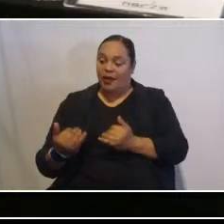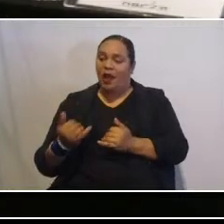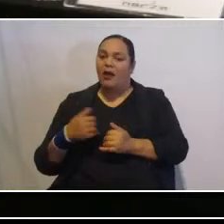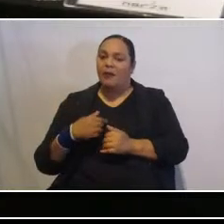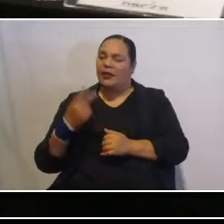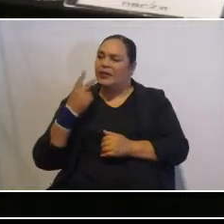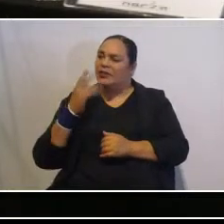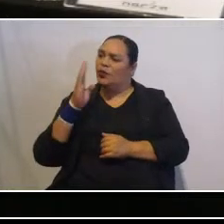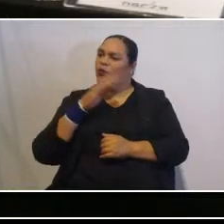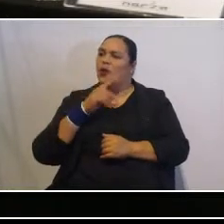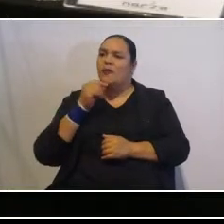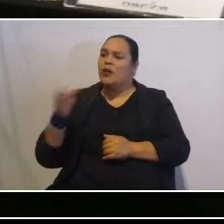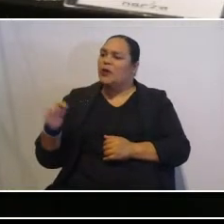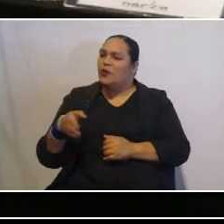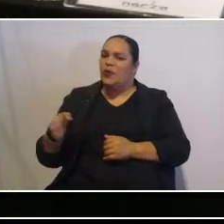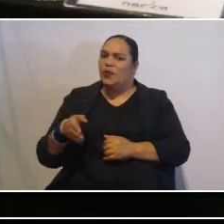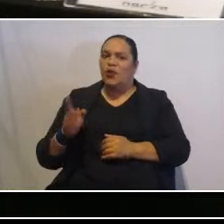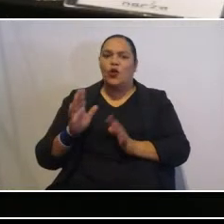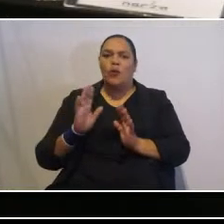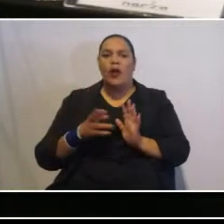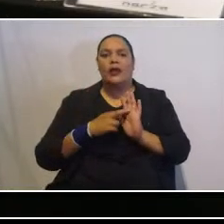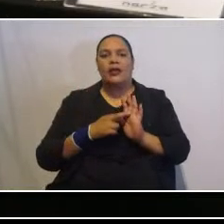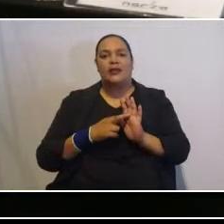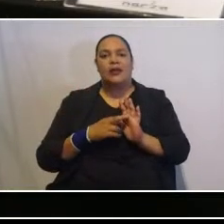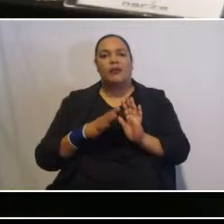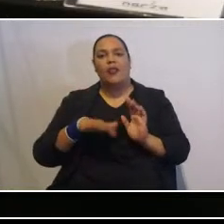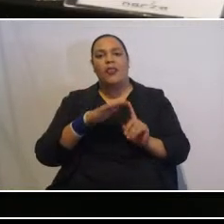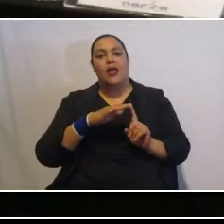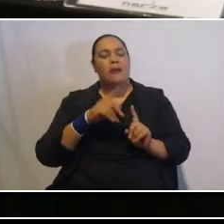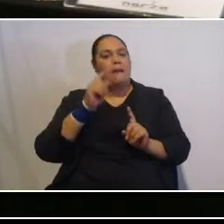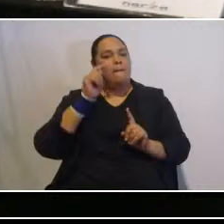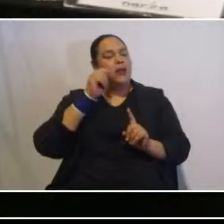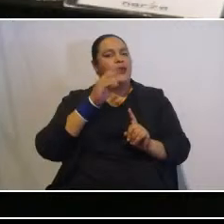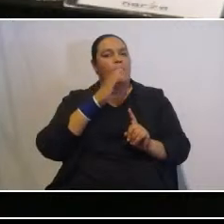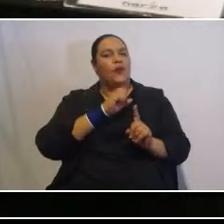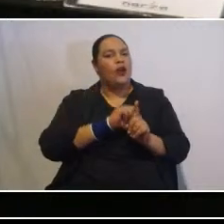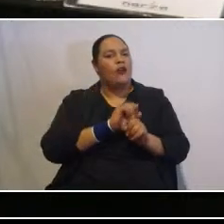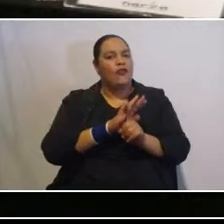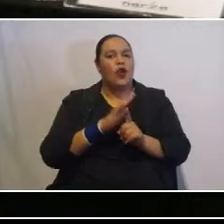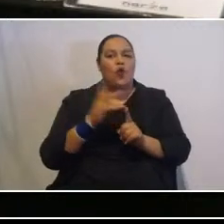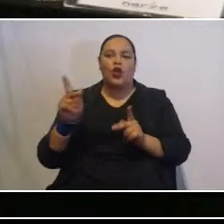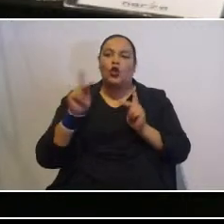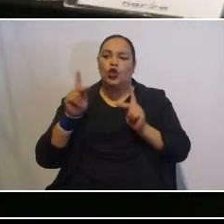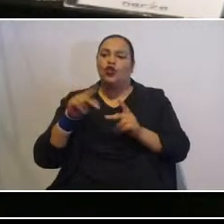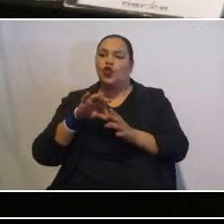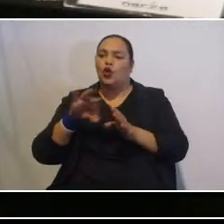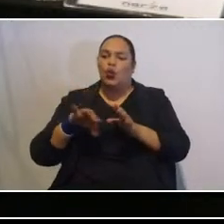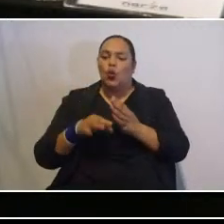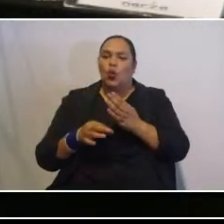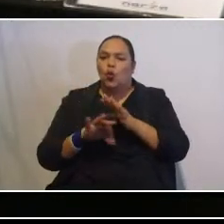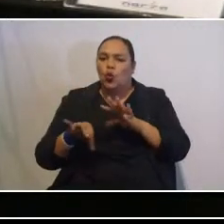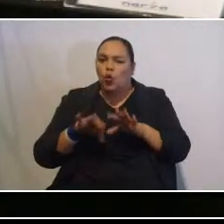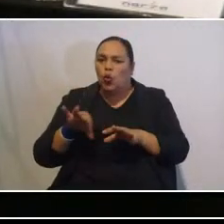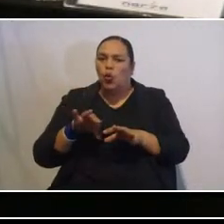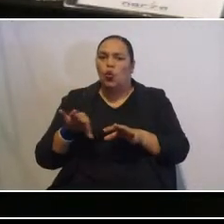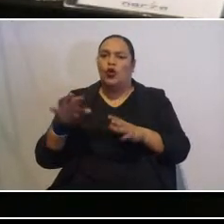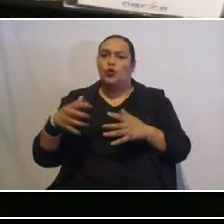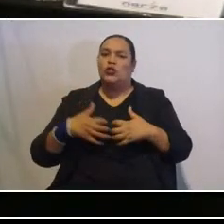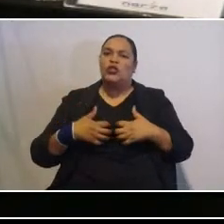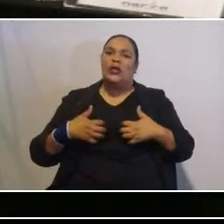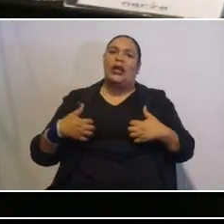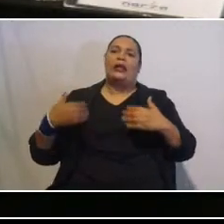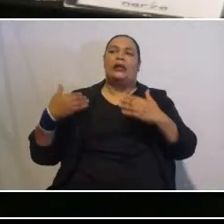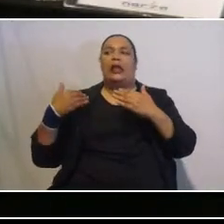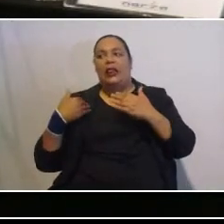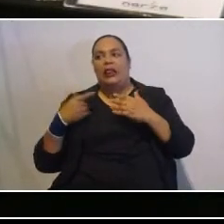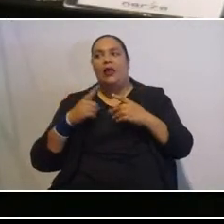don't see any men there. Or are you just representing them? They are not affected. It's because you are in the kitchen, you are cooking, you take all the stress, and